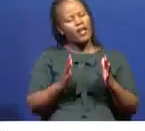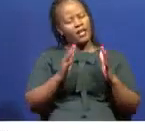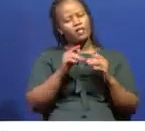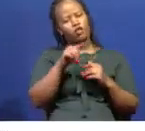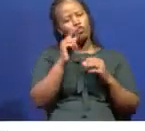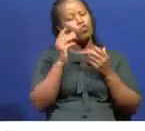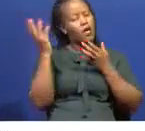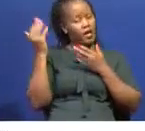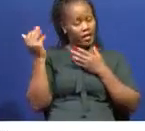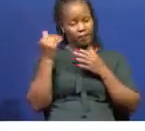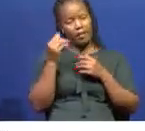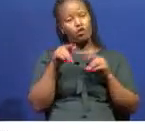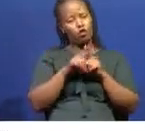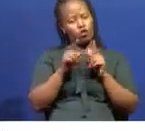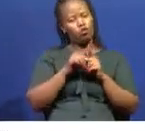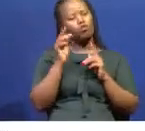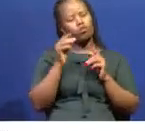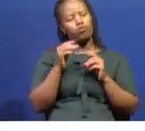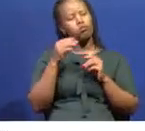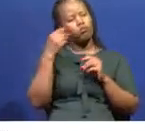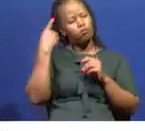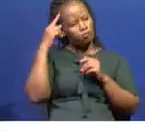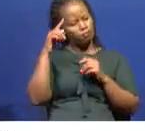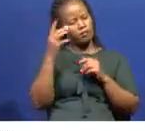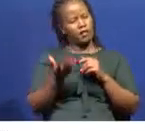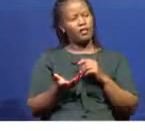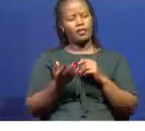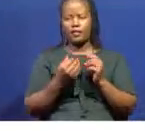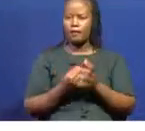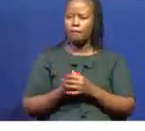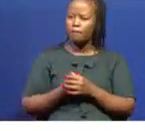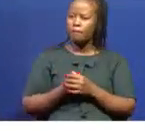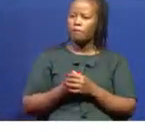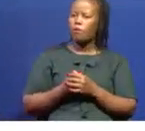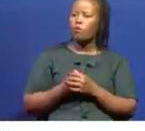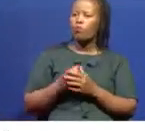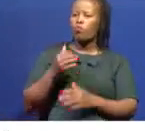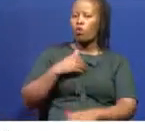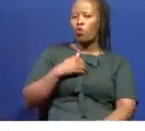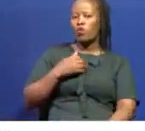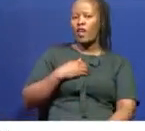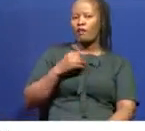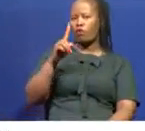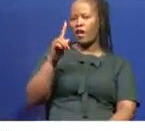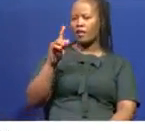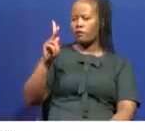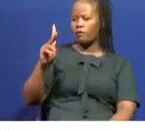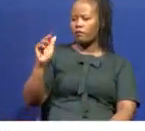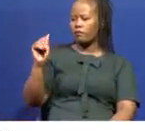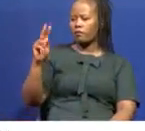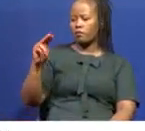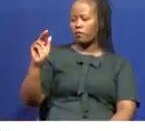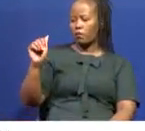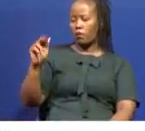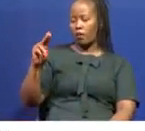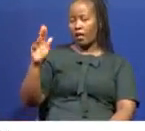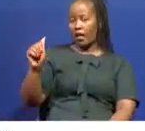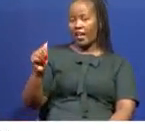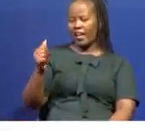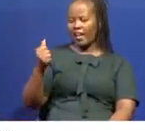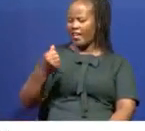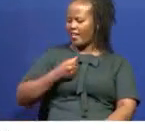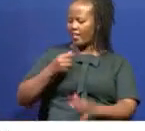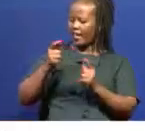up, especially the female golfers? We have Kanana Mudhoni. She's very